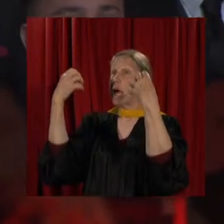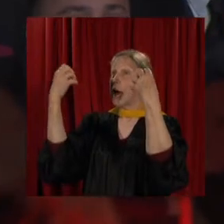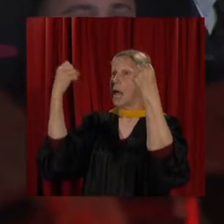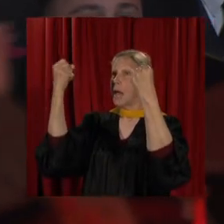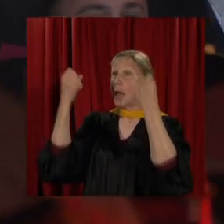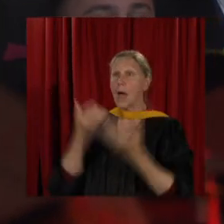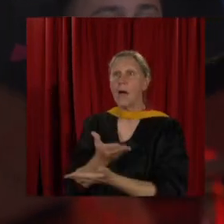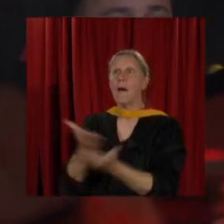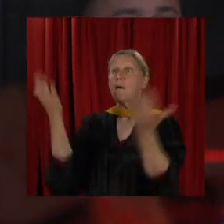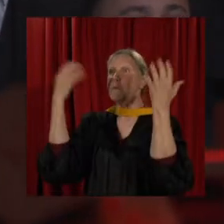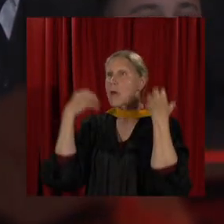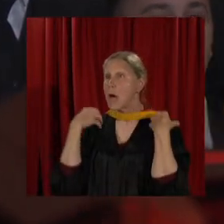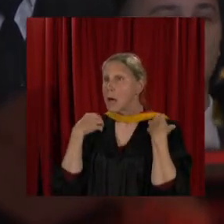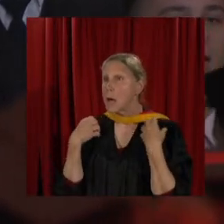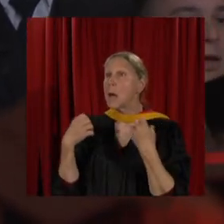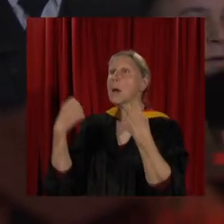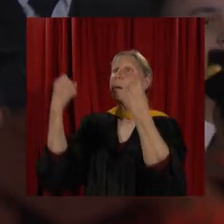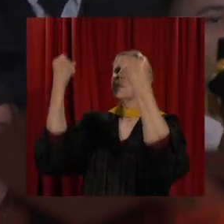brave?